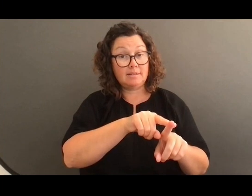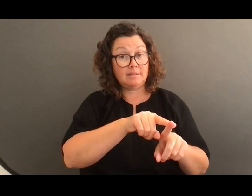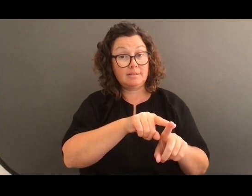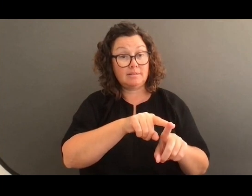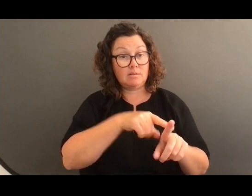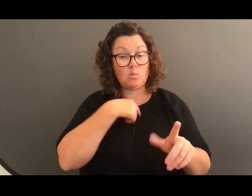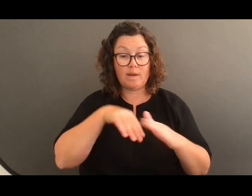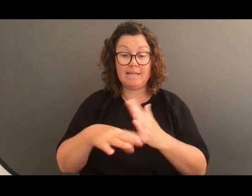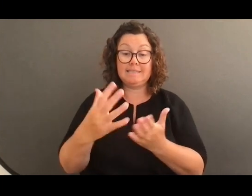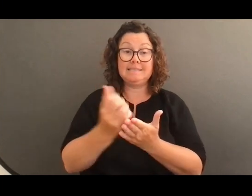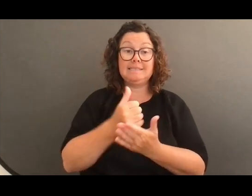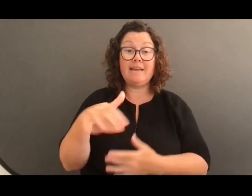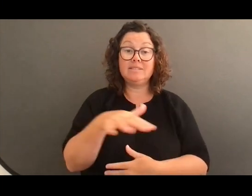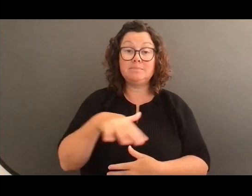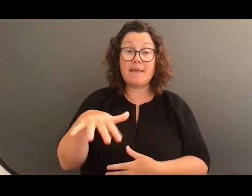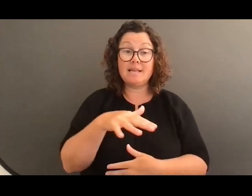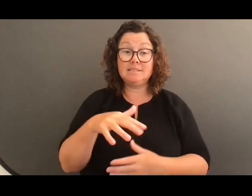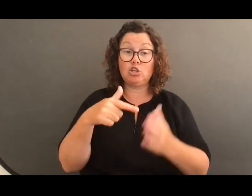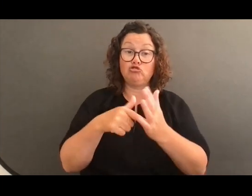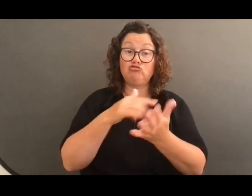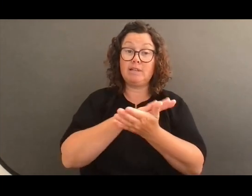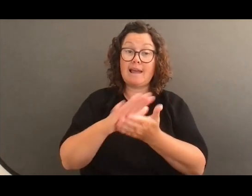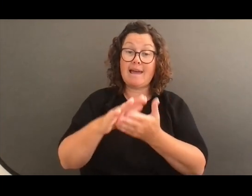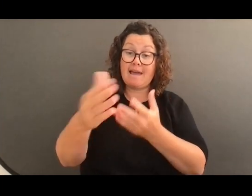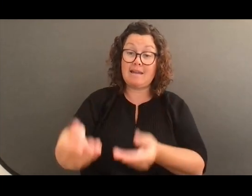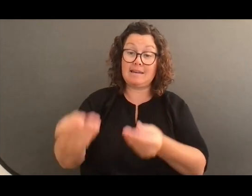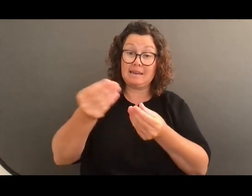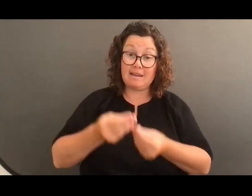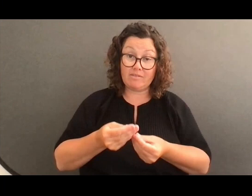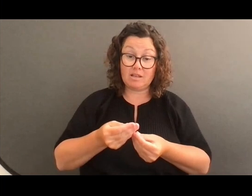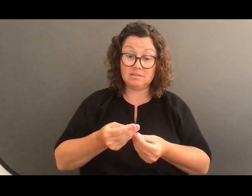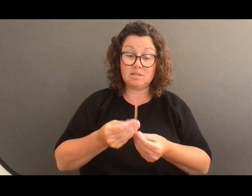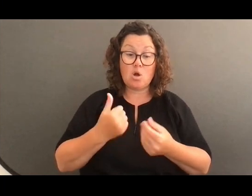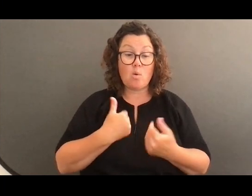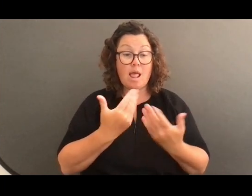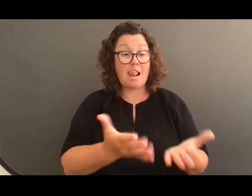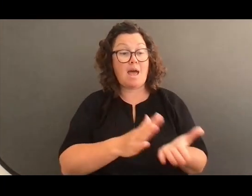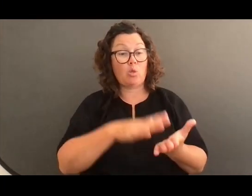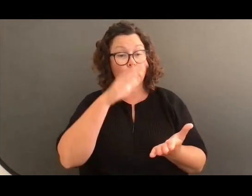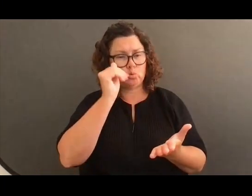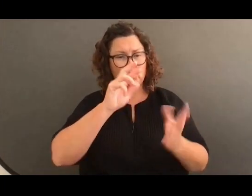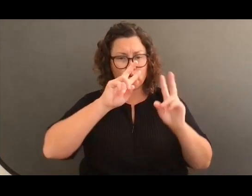this by Trina, and we centred the student there to explore that knowledge.